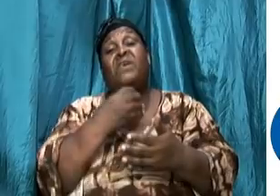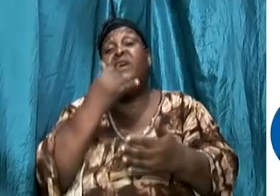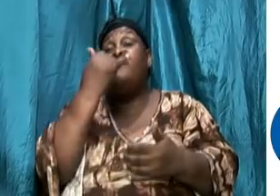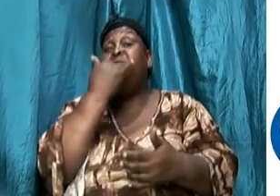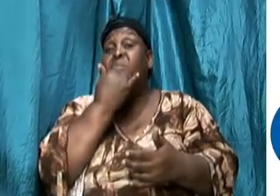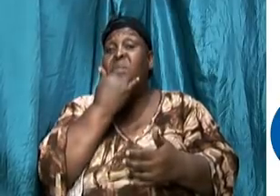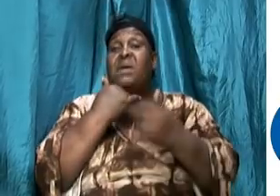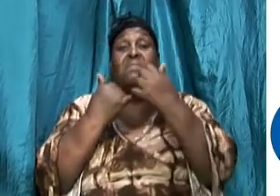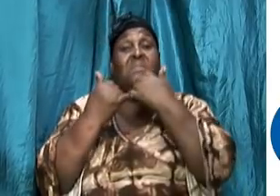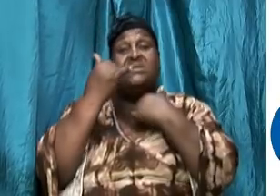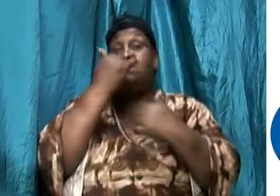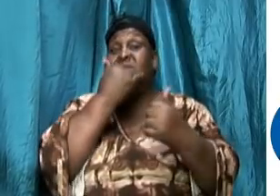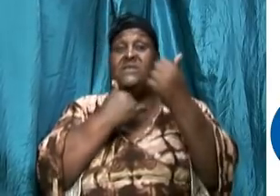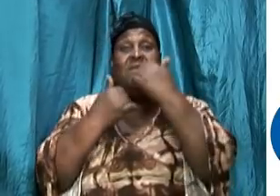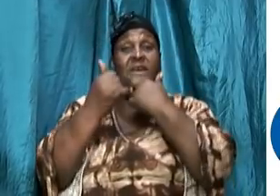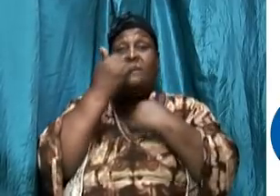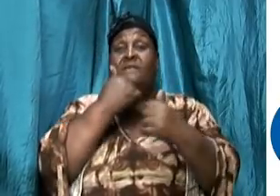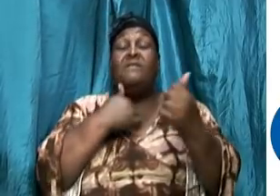we